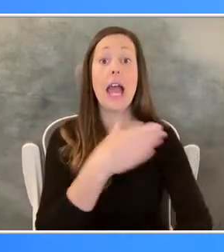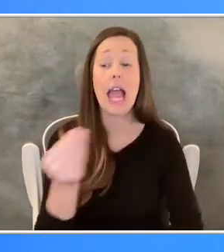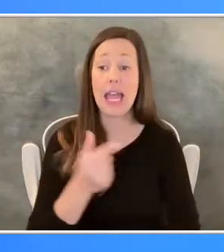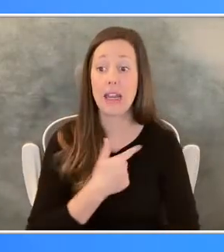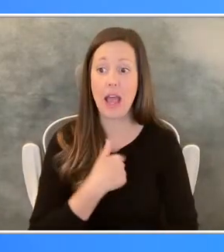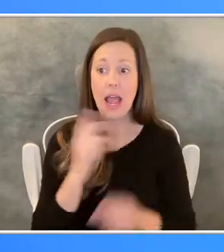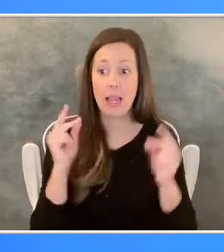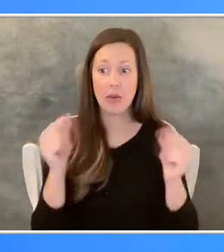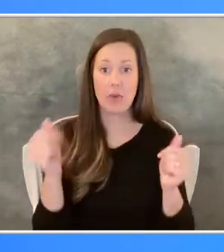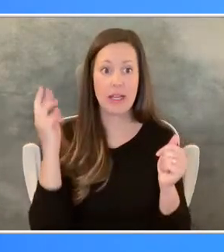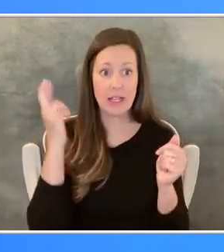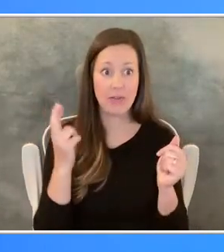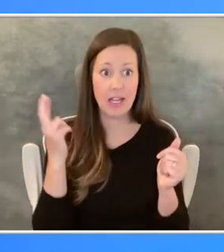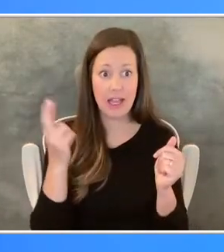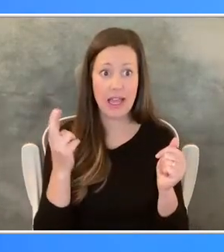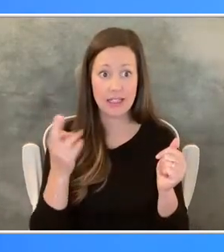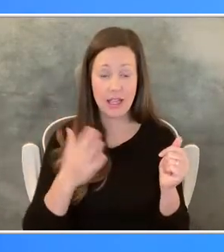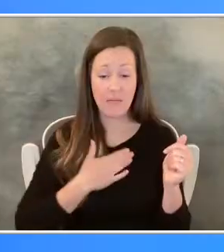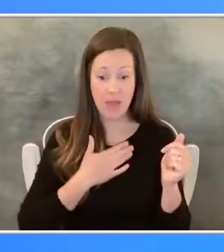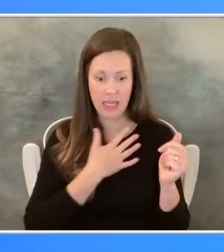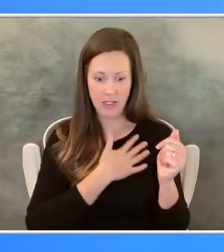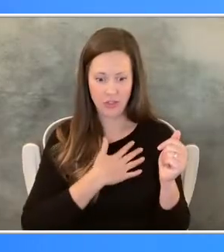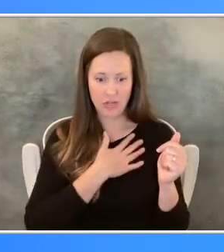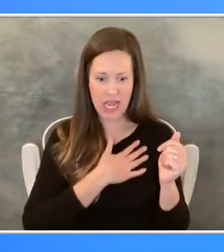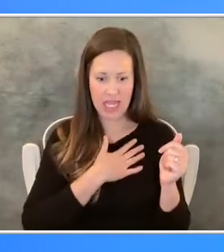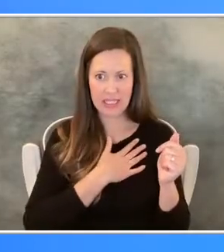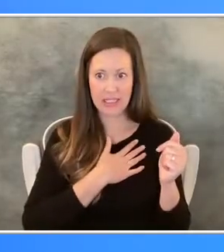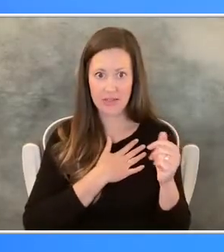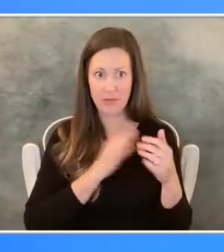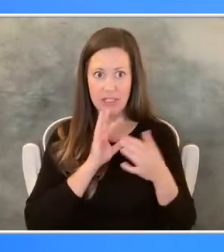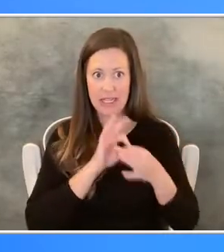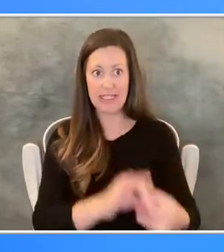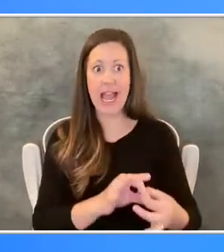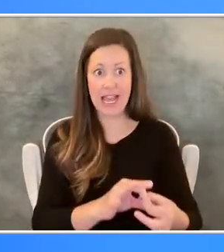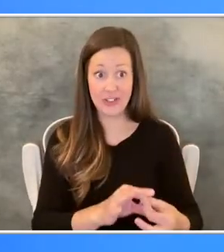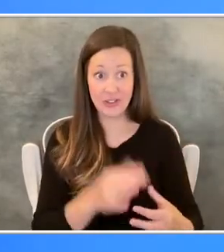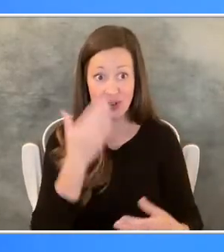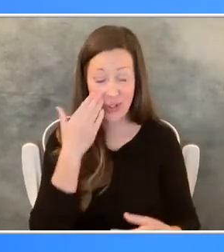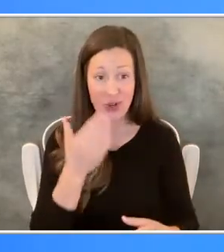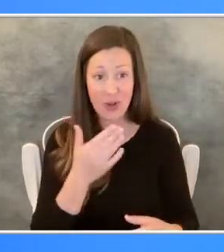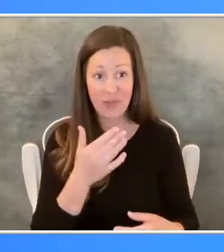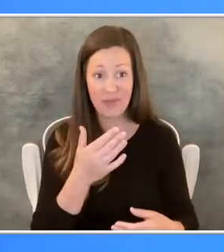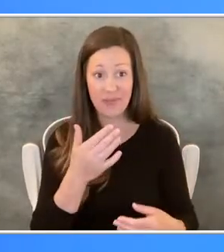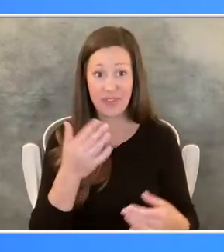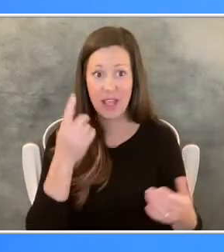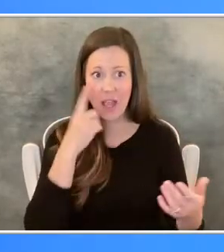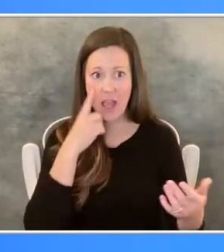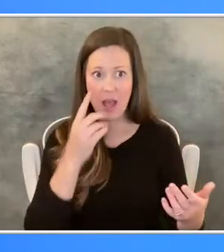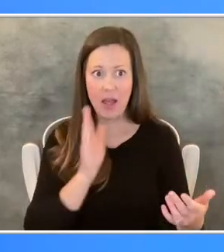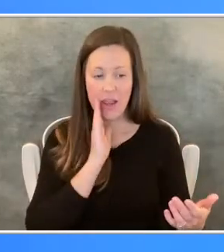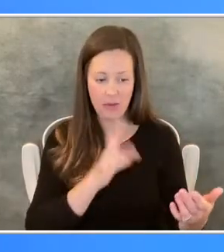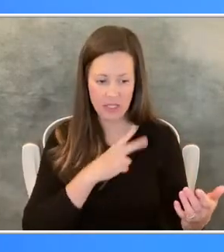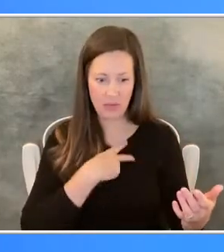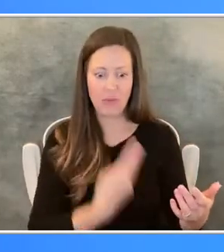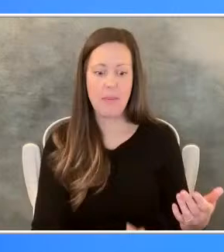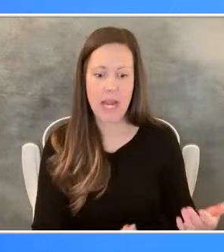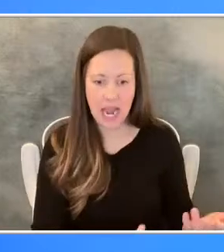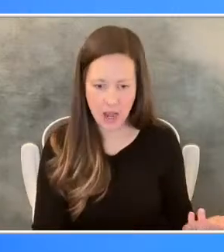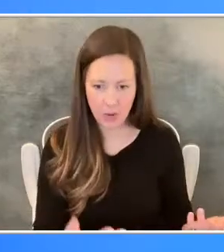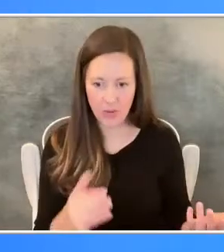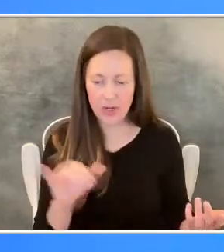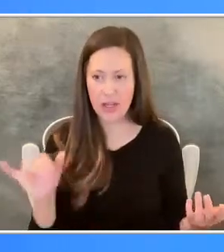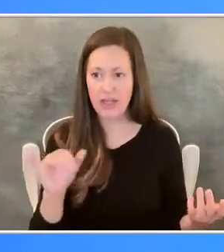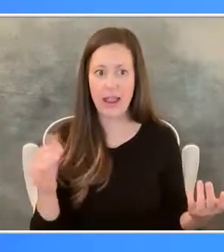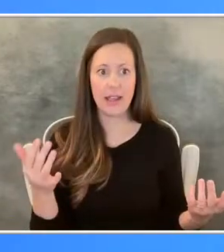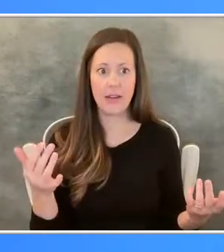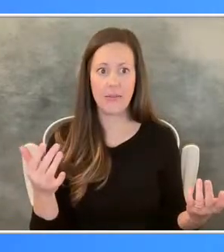realized my chest, the line in my chest, and I just had this vision of it like ripping it out of my chest. So I